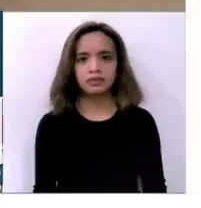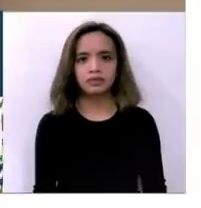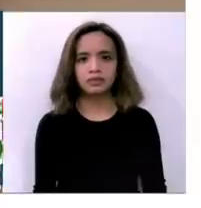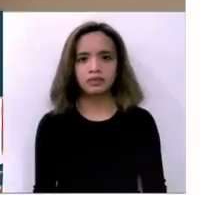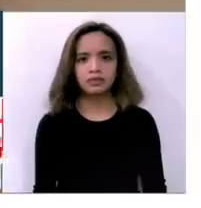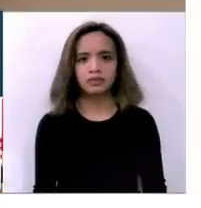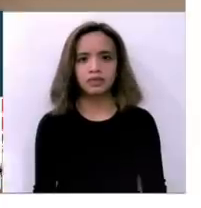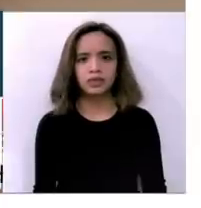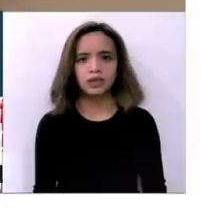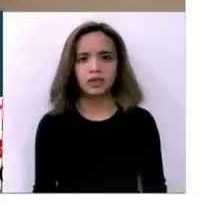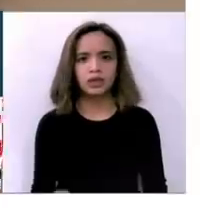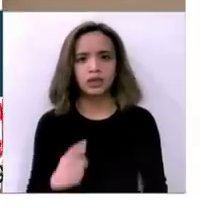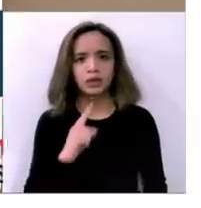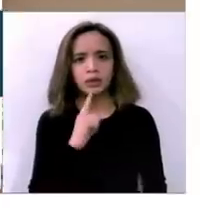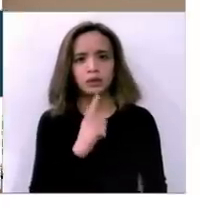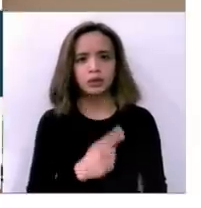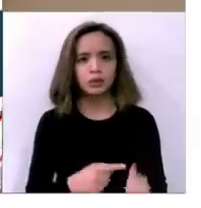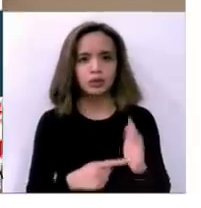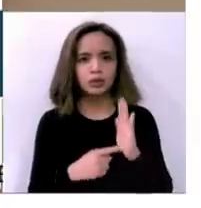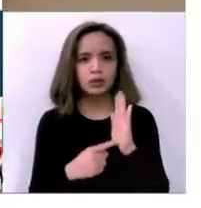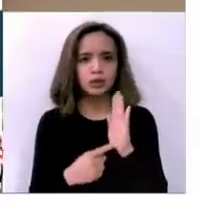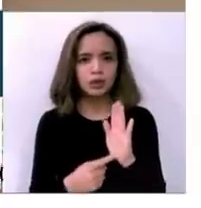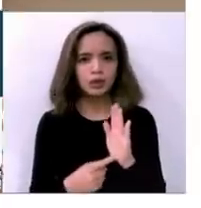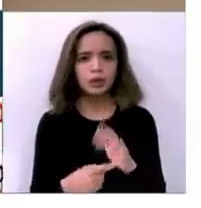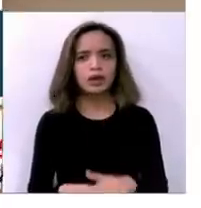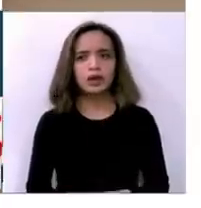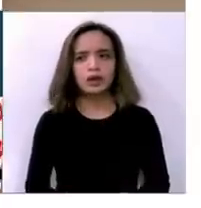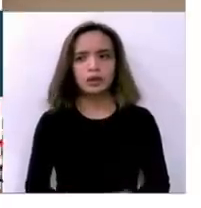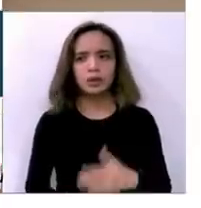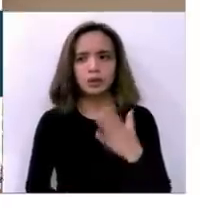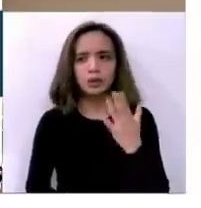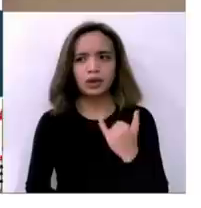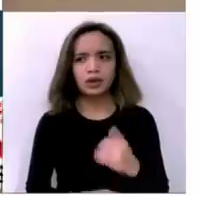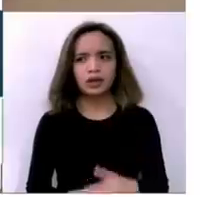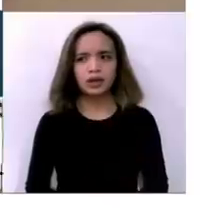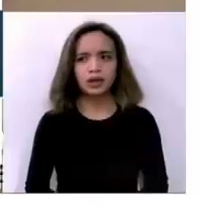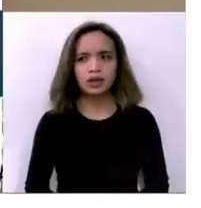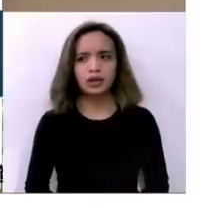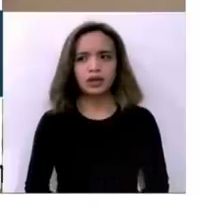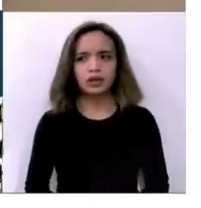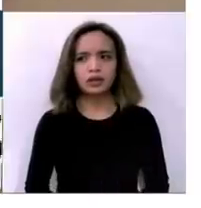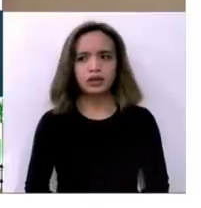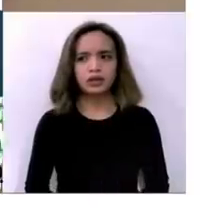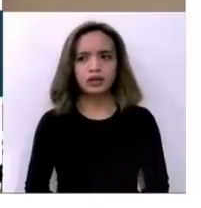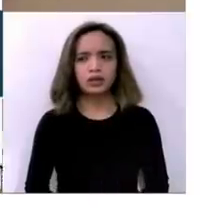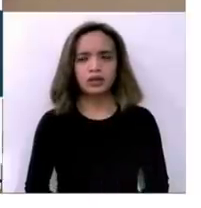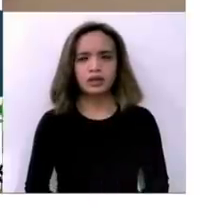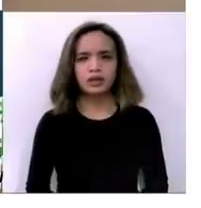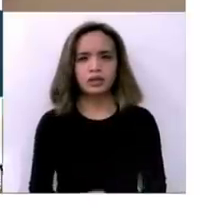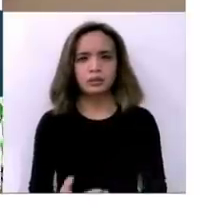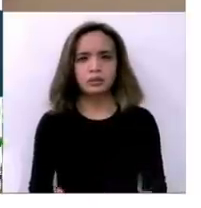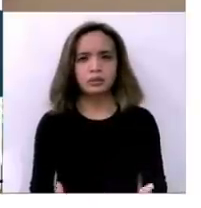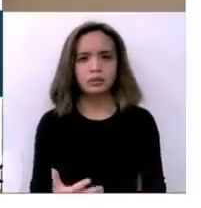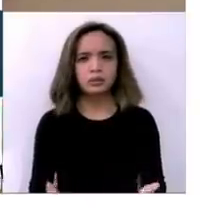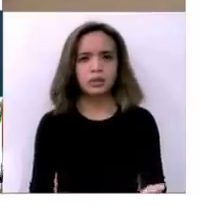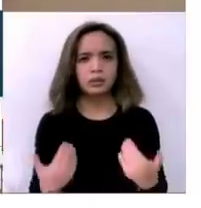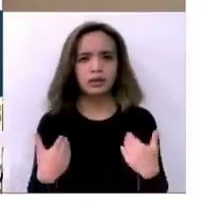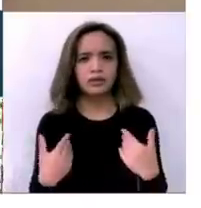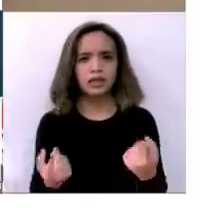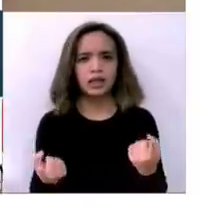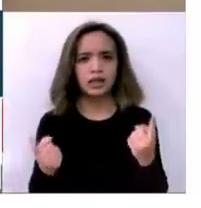it's like a reality show. Talagang each day it progresses to something eventful.